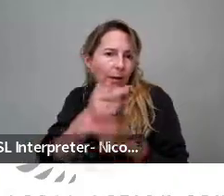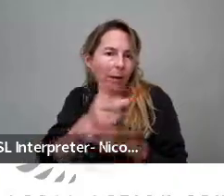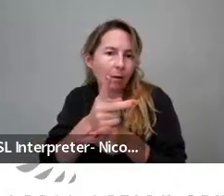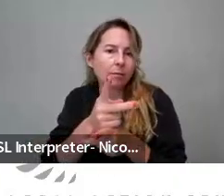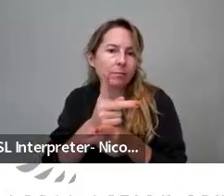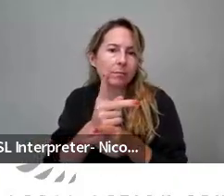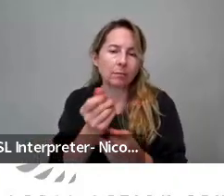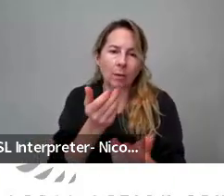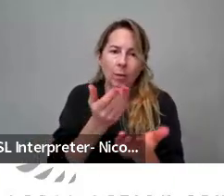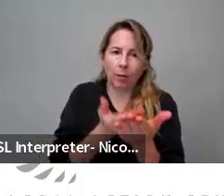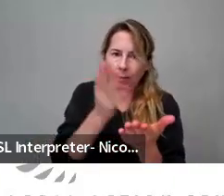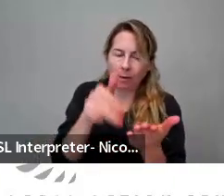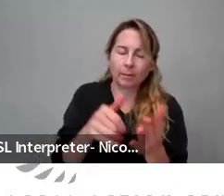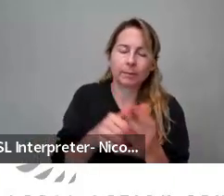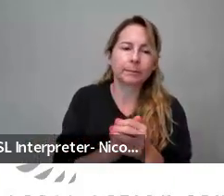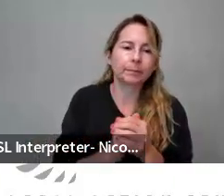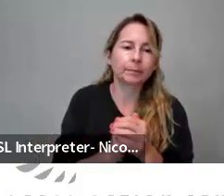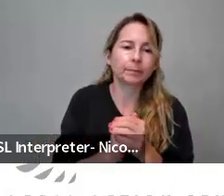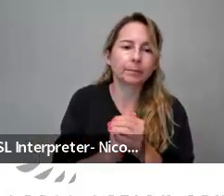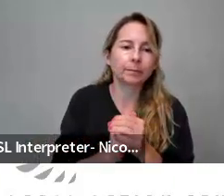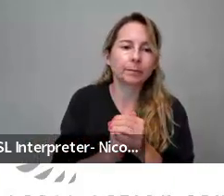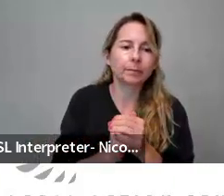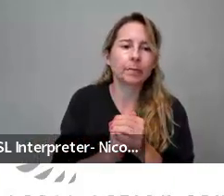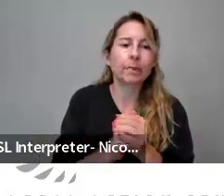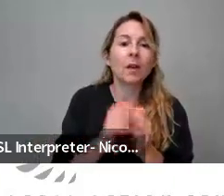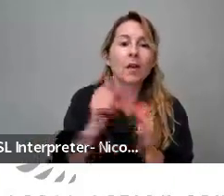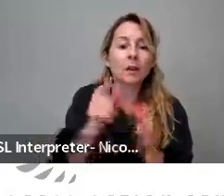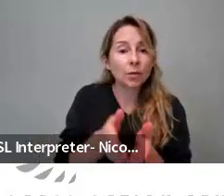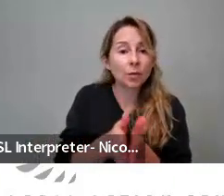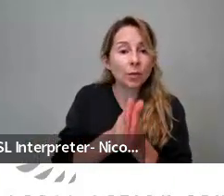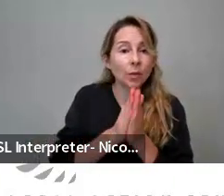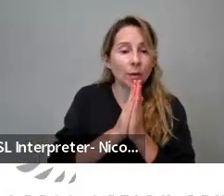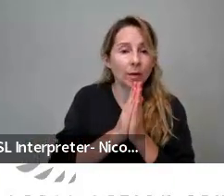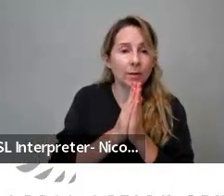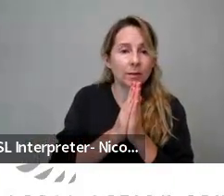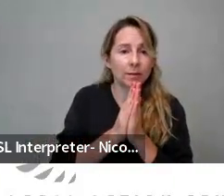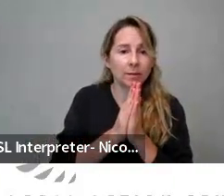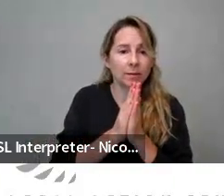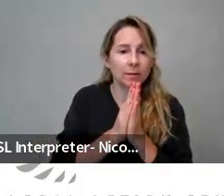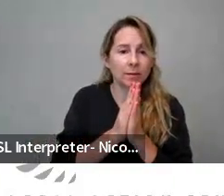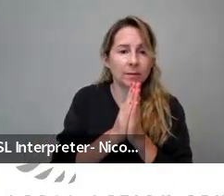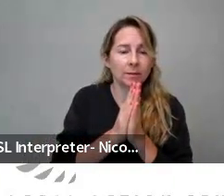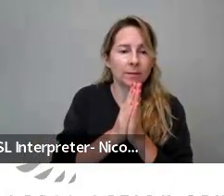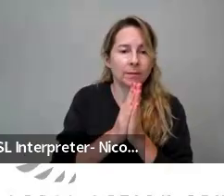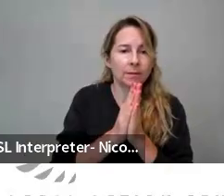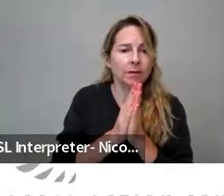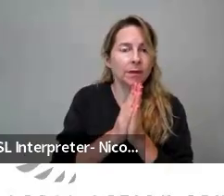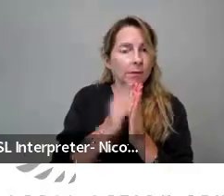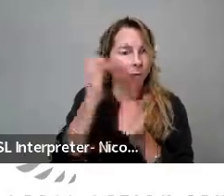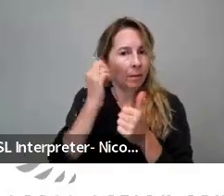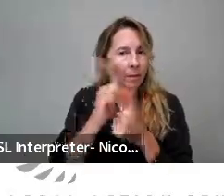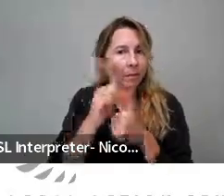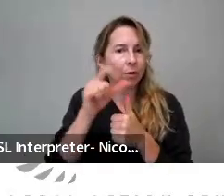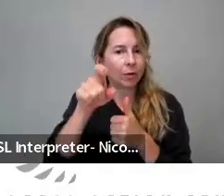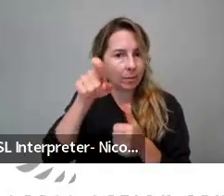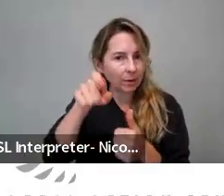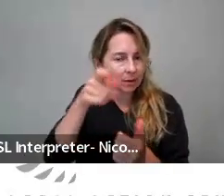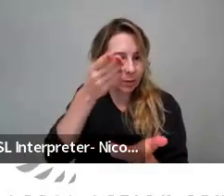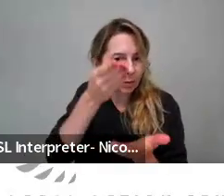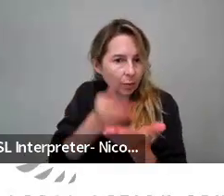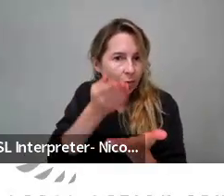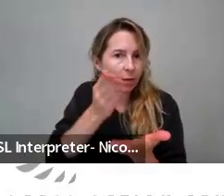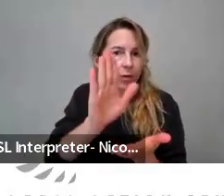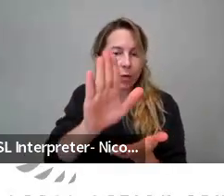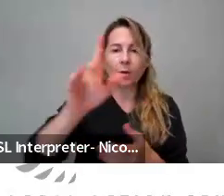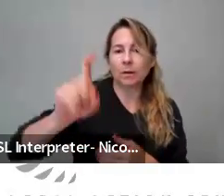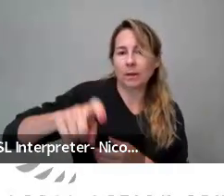Now, you want to make sure that when you're requesting, the burden is on you to prove the need. And so you want to